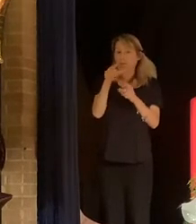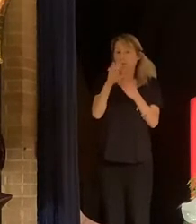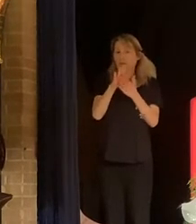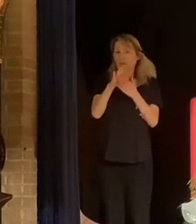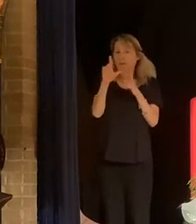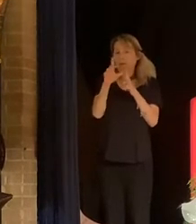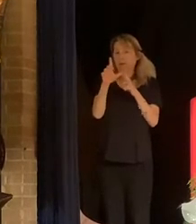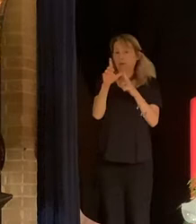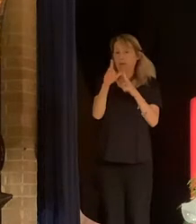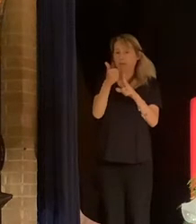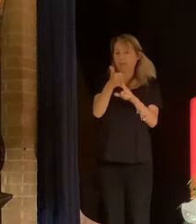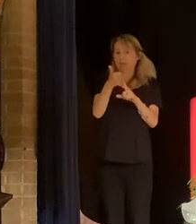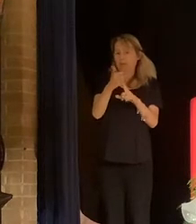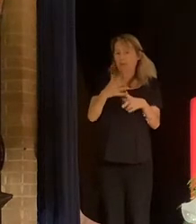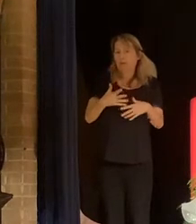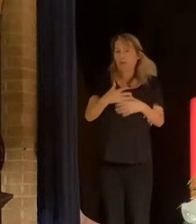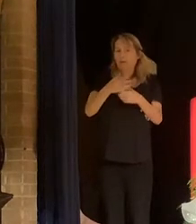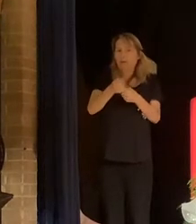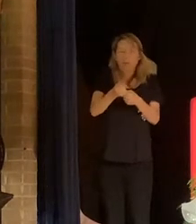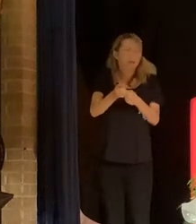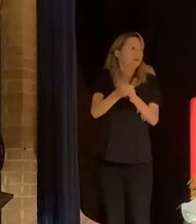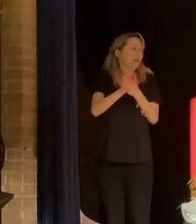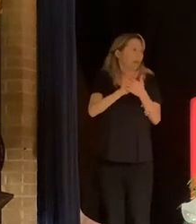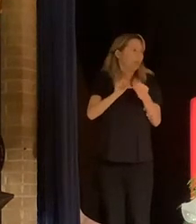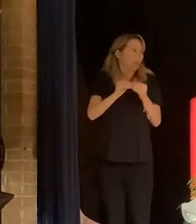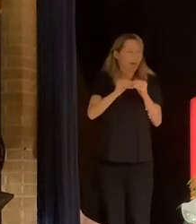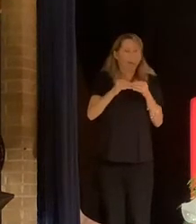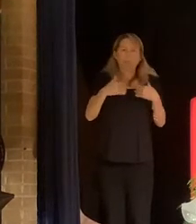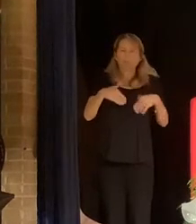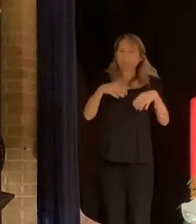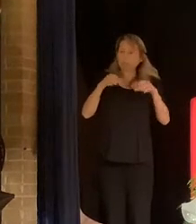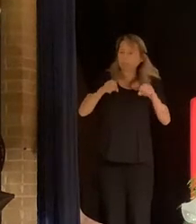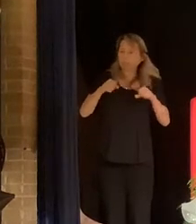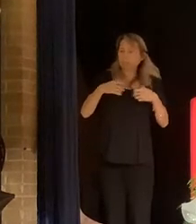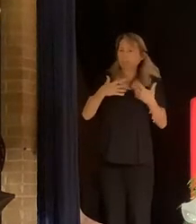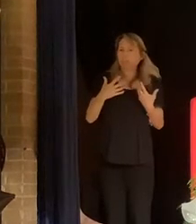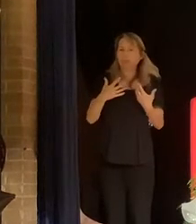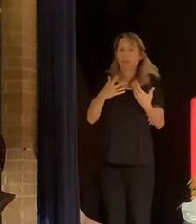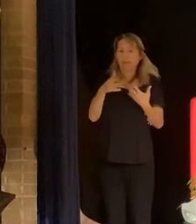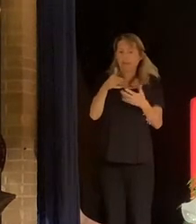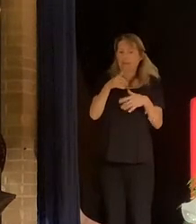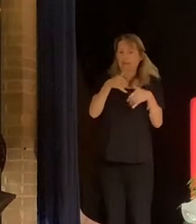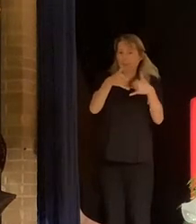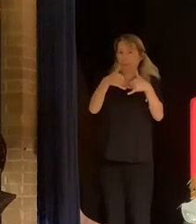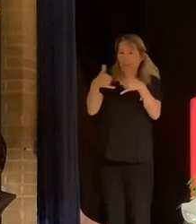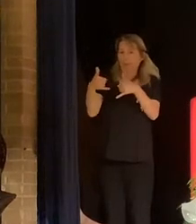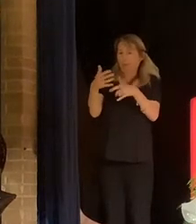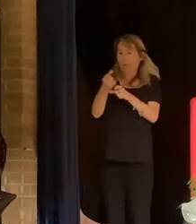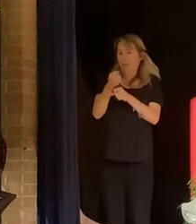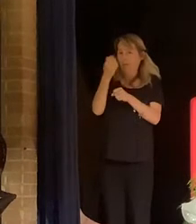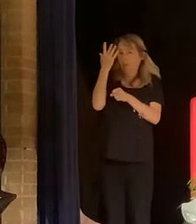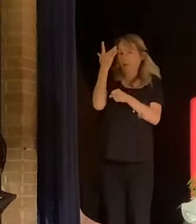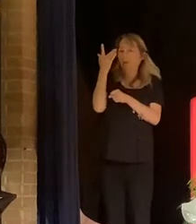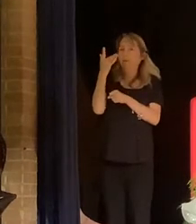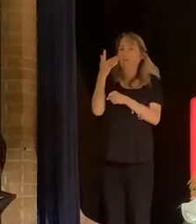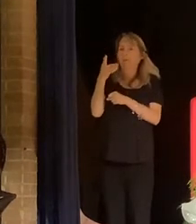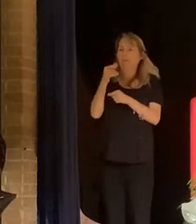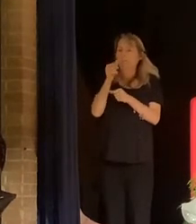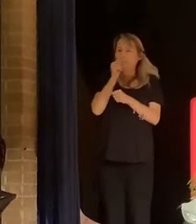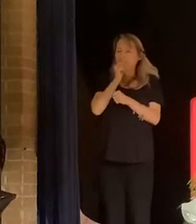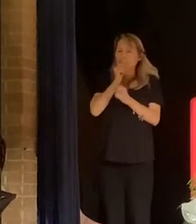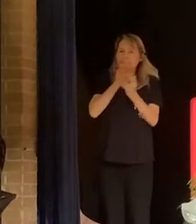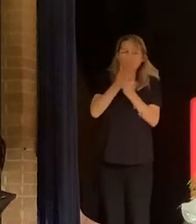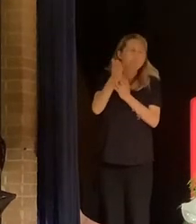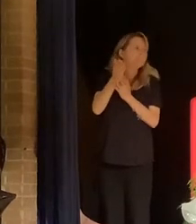in confidence and ability. They receive this award tonight because they have persevered, worked